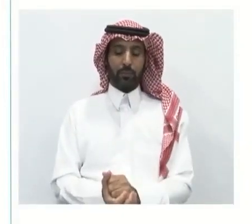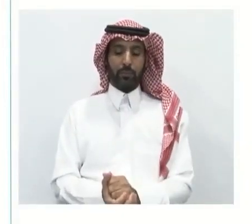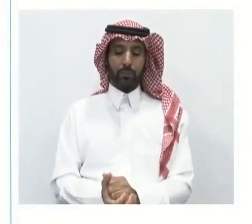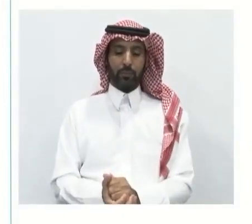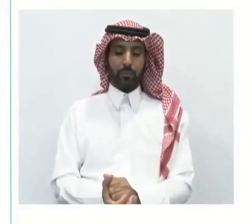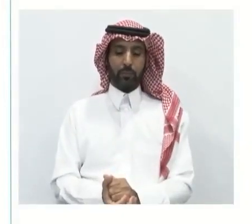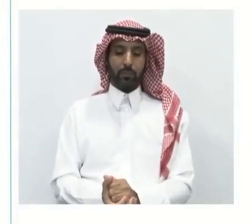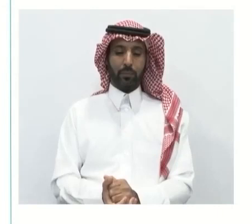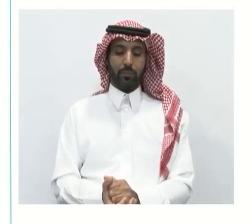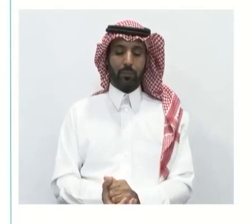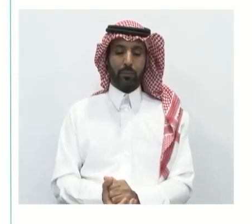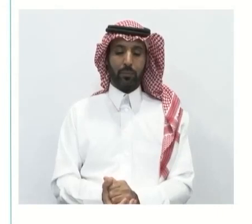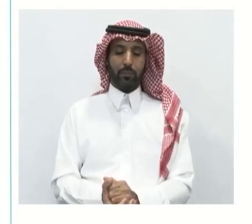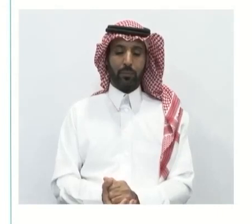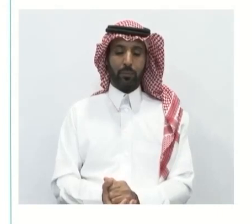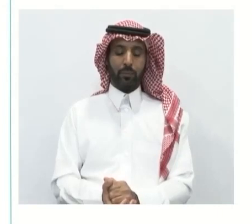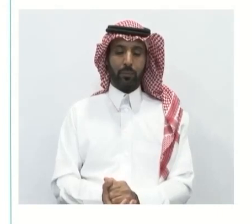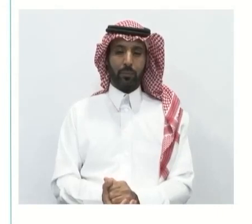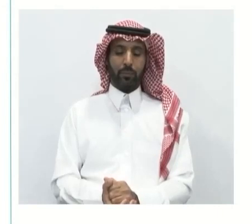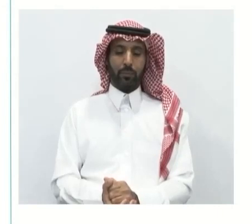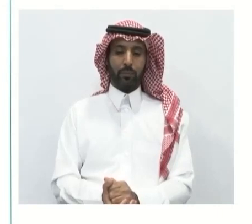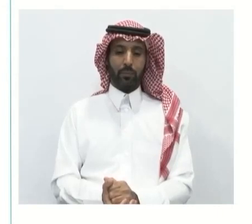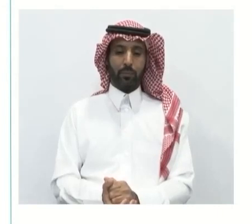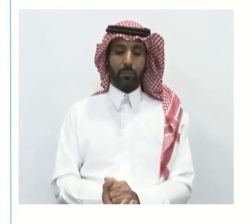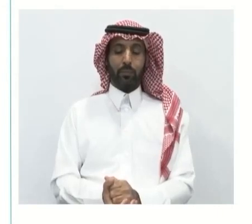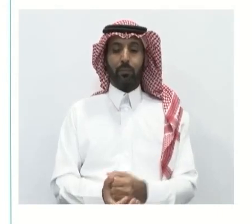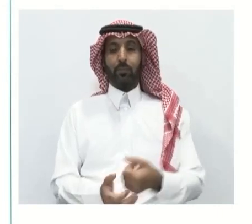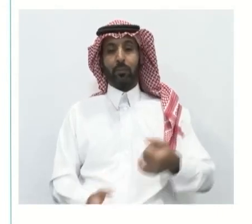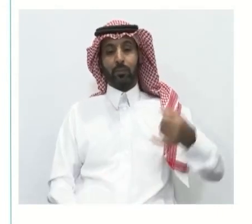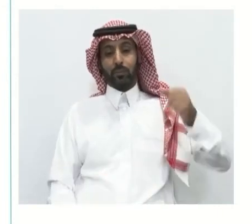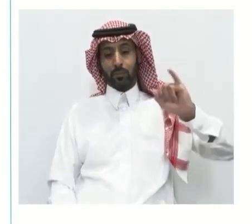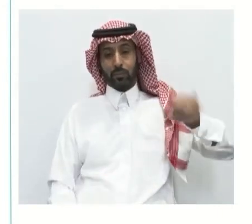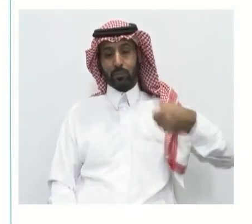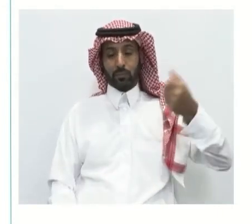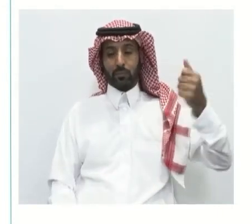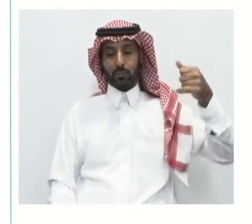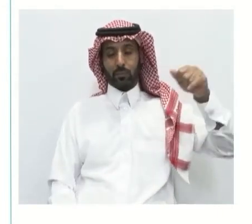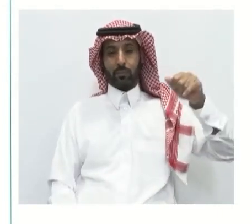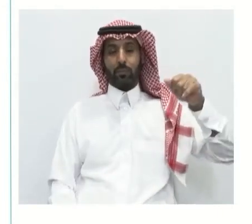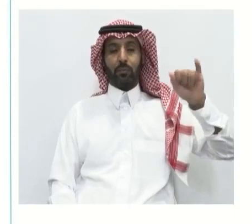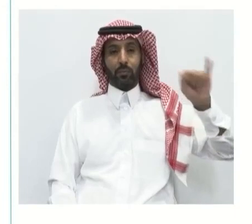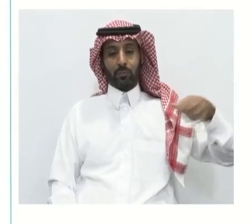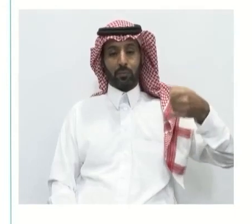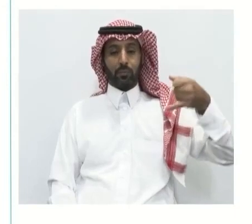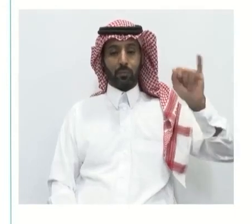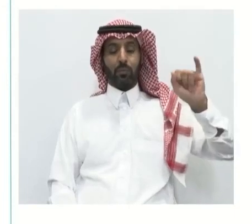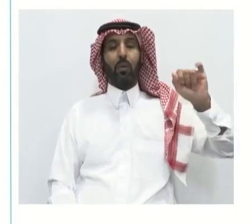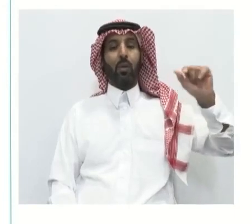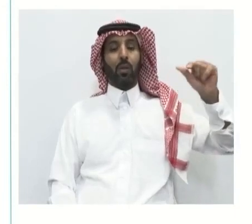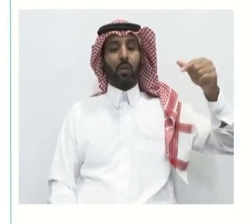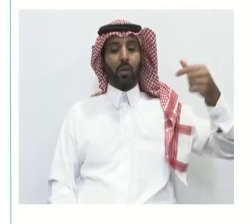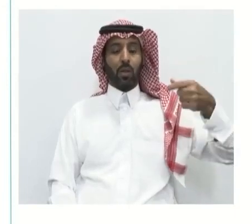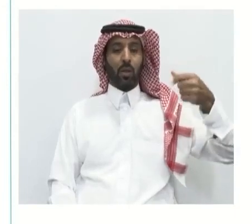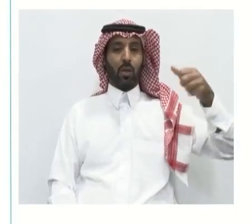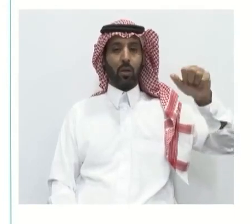So this is the jigsaw reading. Of course, you know the word jigsaw. This is the puzzle solving game,